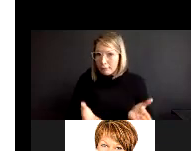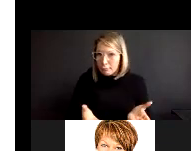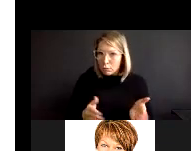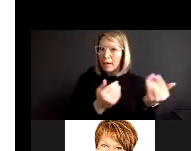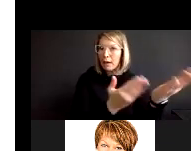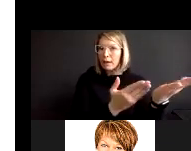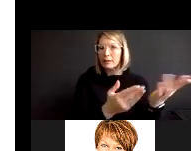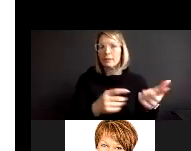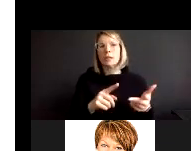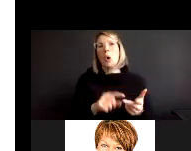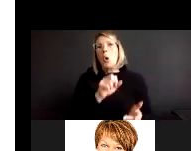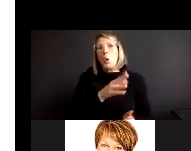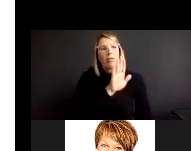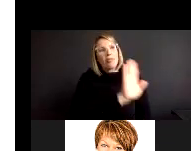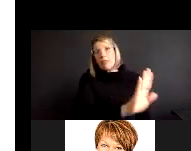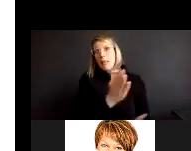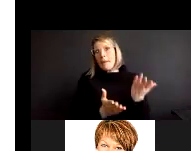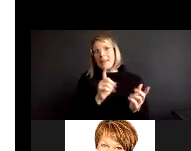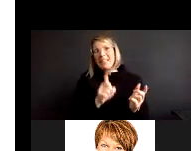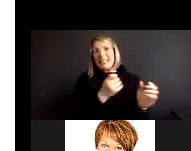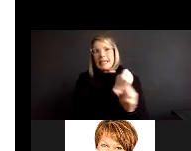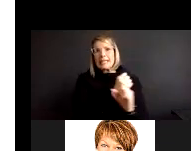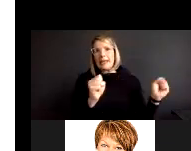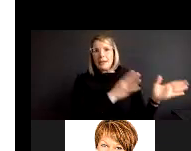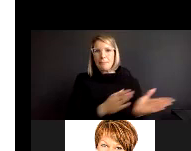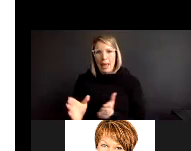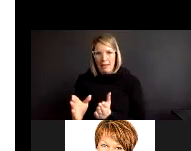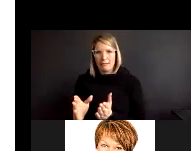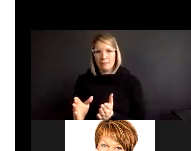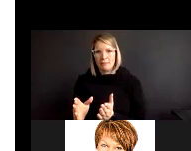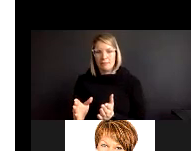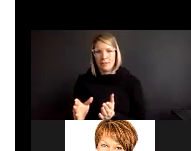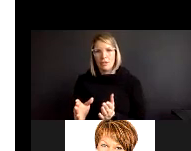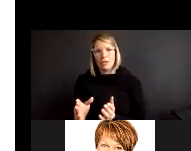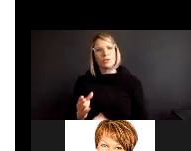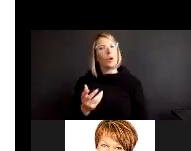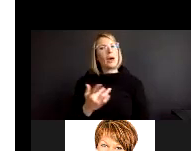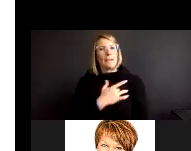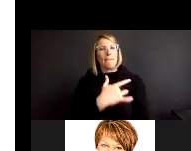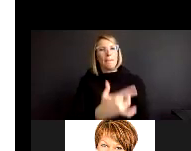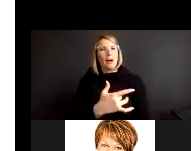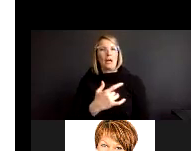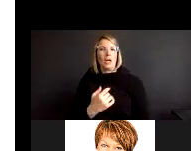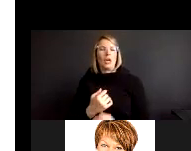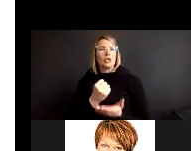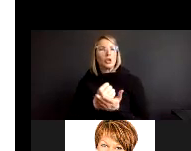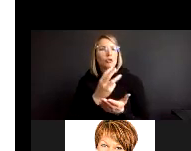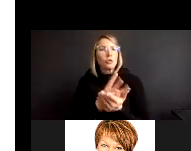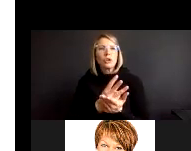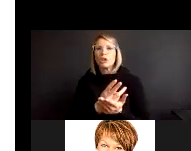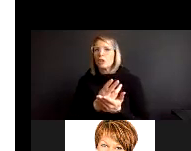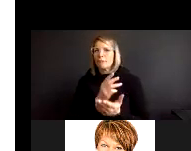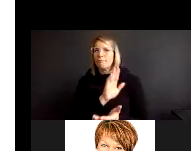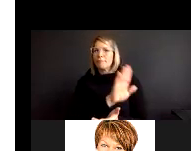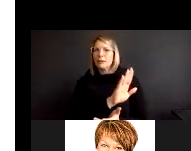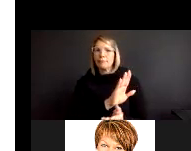a safety plan. So folks are always looking for those opportunities to mitigate risk and sort of park the adult